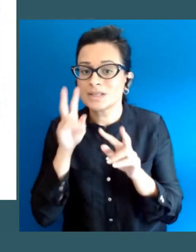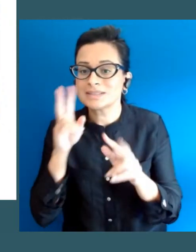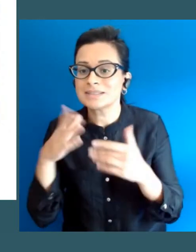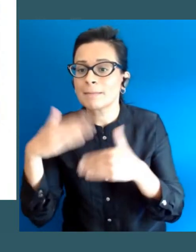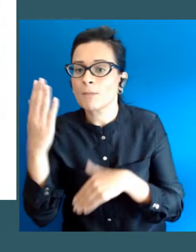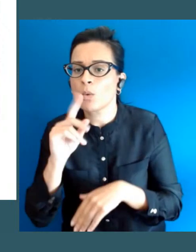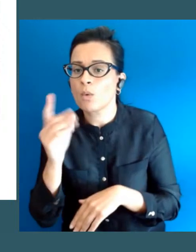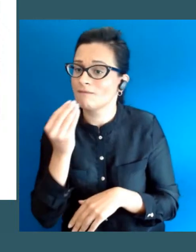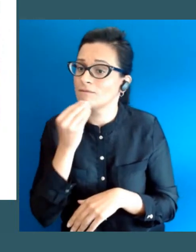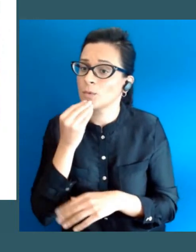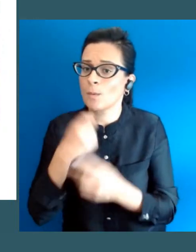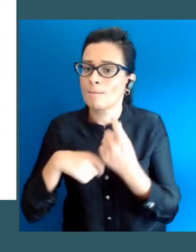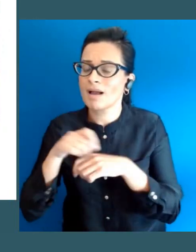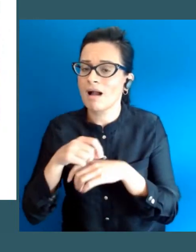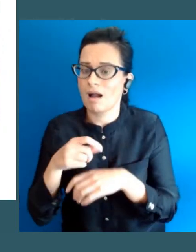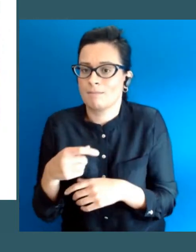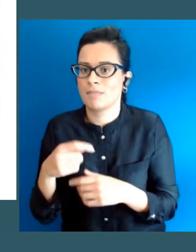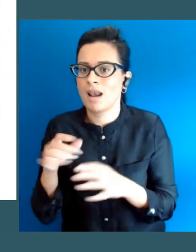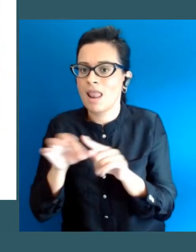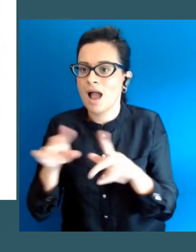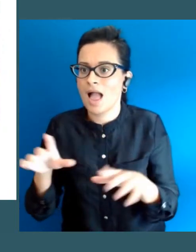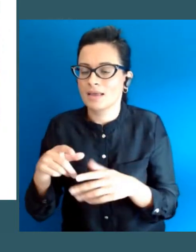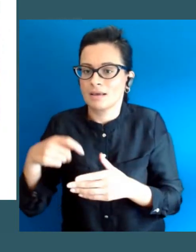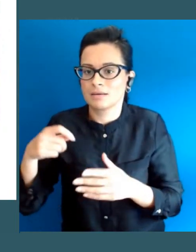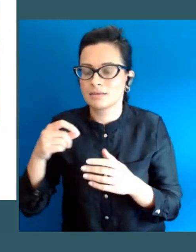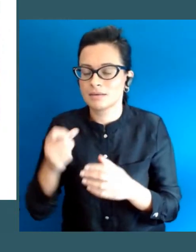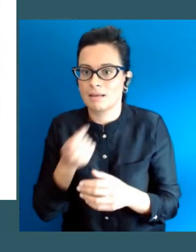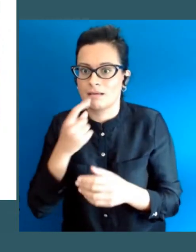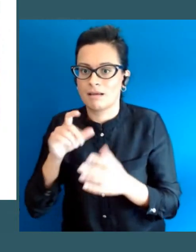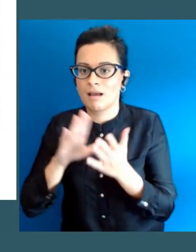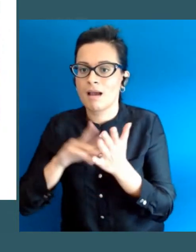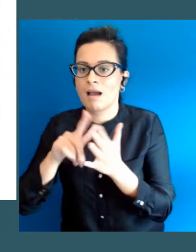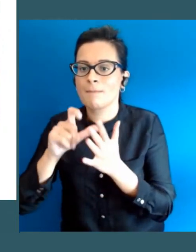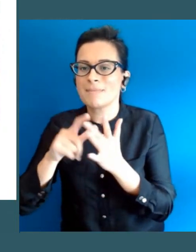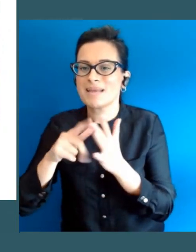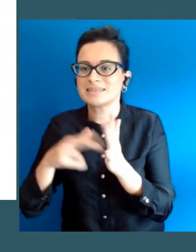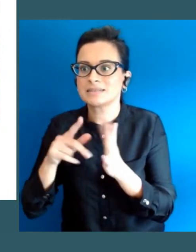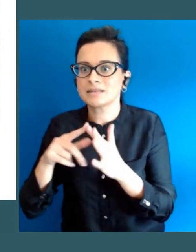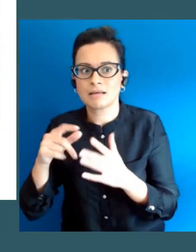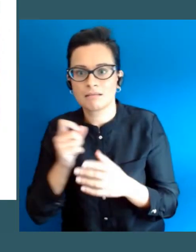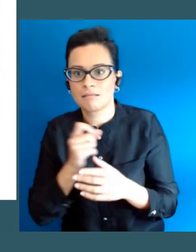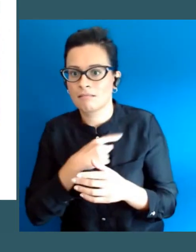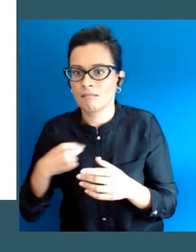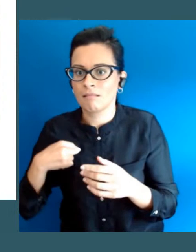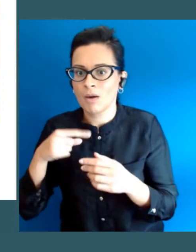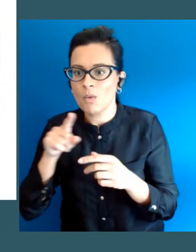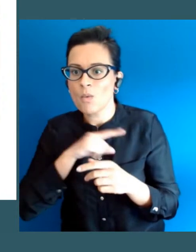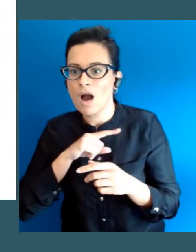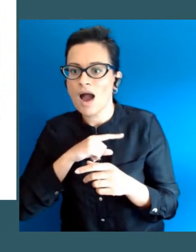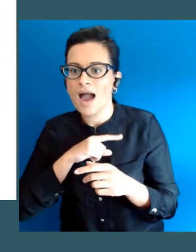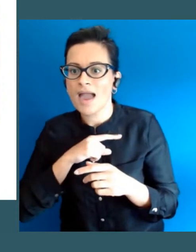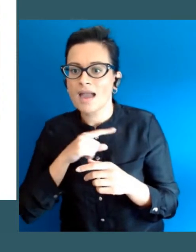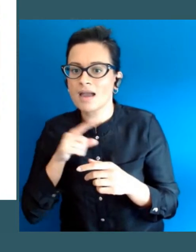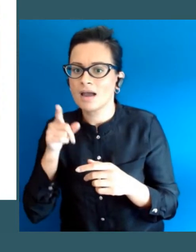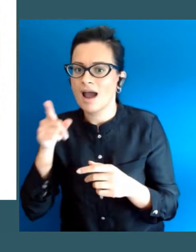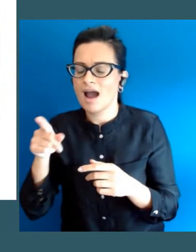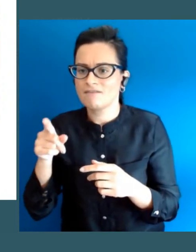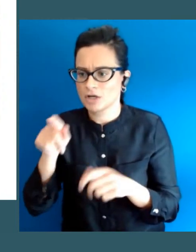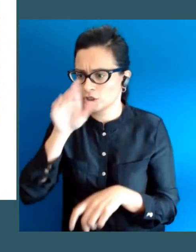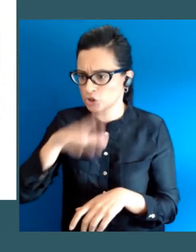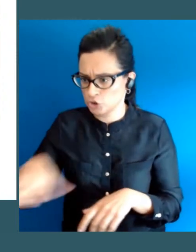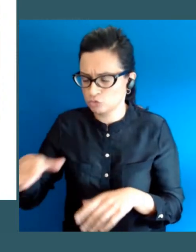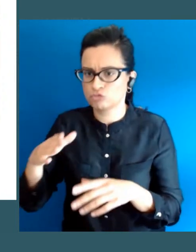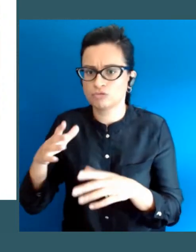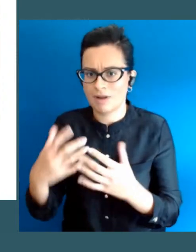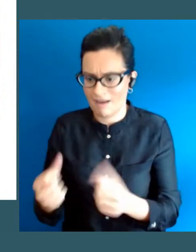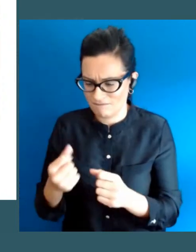medicine now, and who would have thought that? But as we've got these allergic children, and